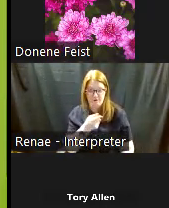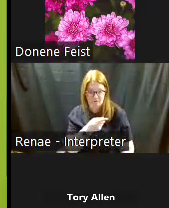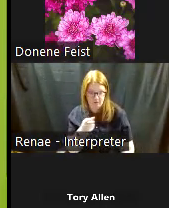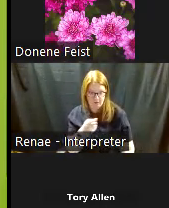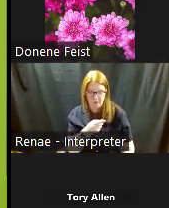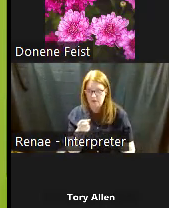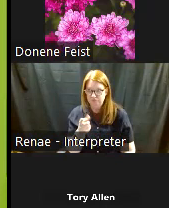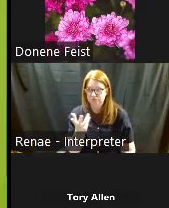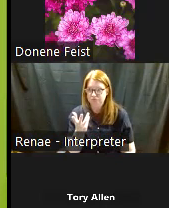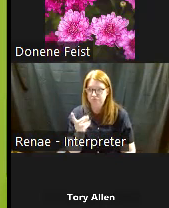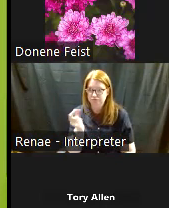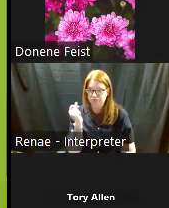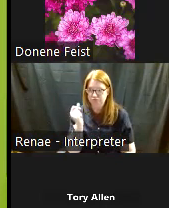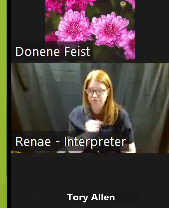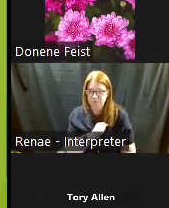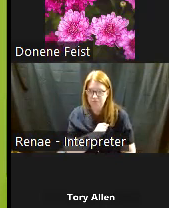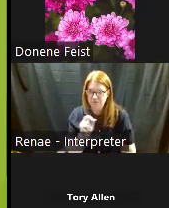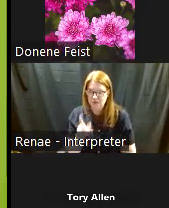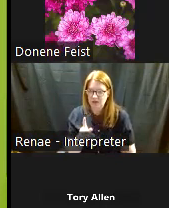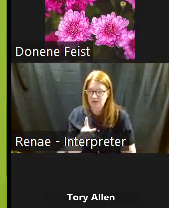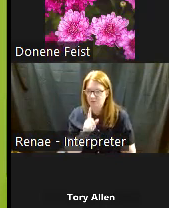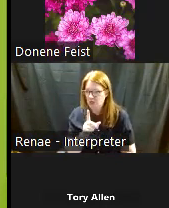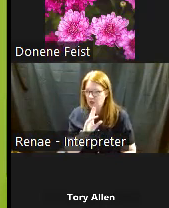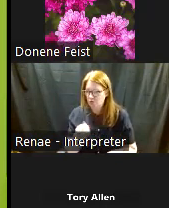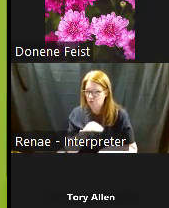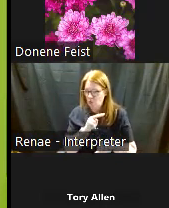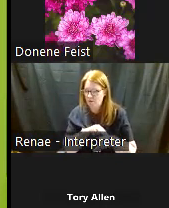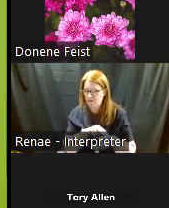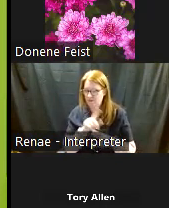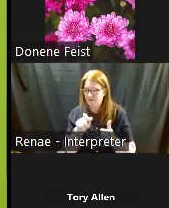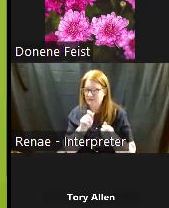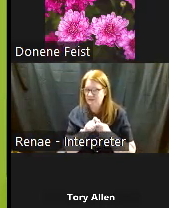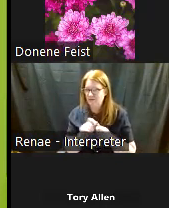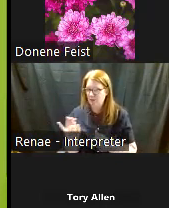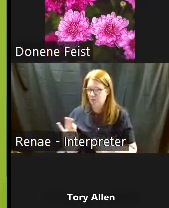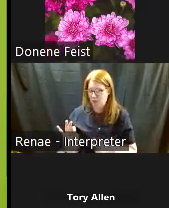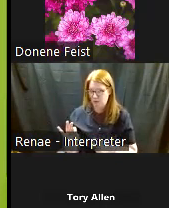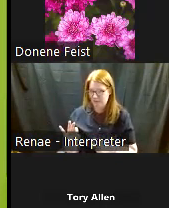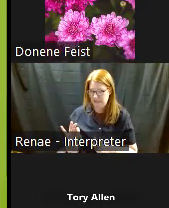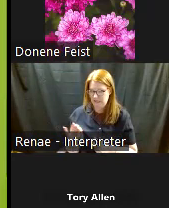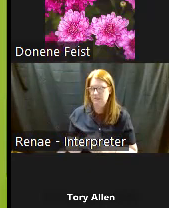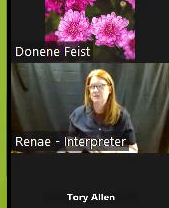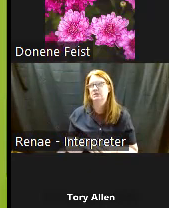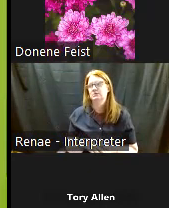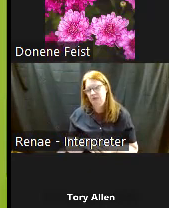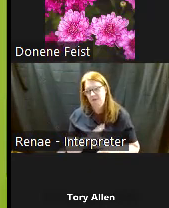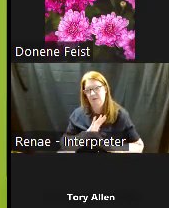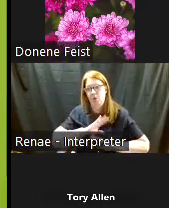you can pretty much right away, I'm guessing, okay, we're going to be pretty normal for certain frequencies. And I just kind of breathe a sigh of